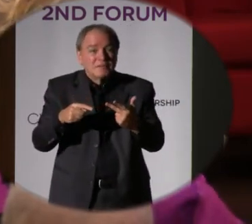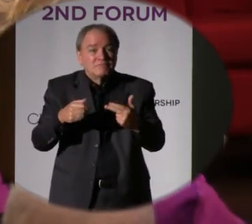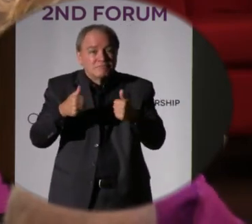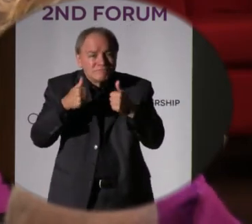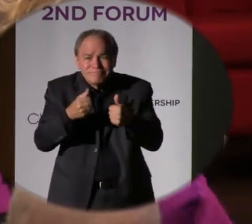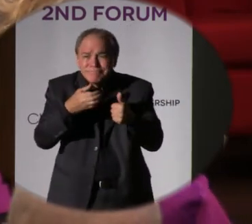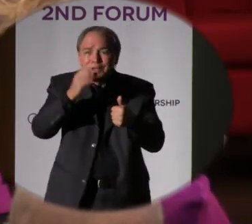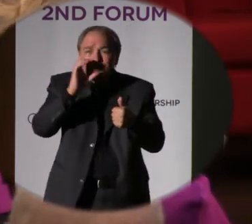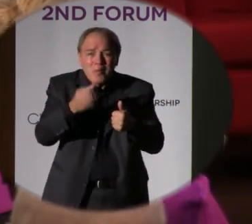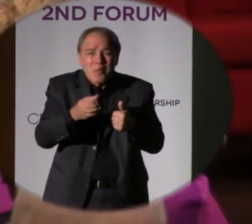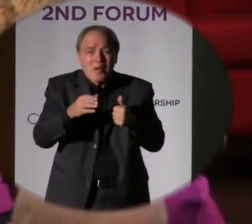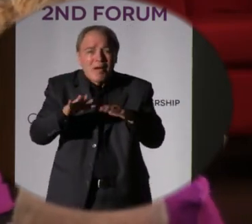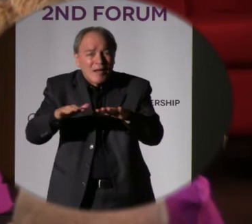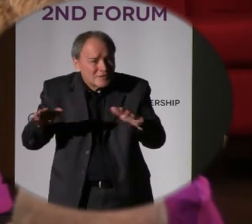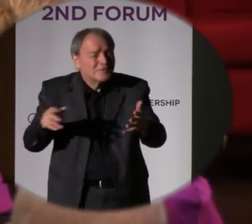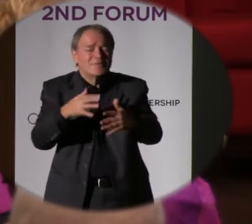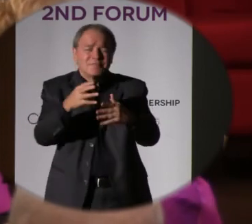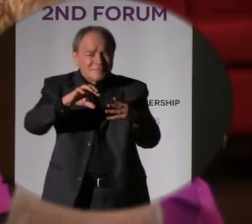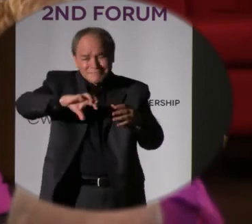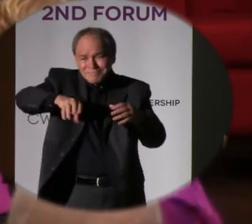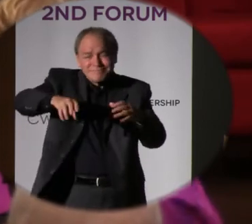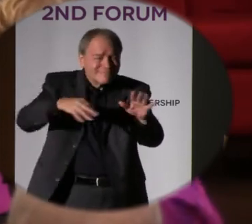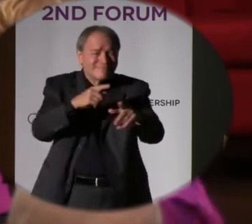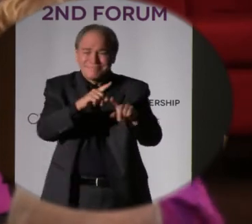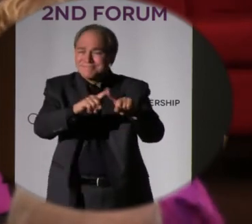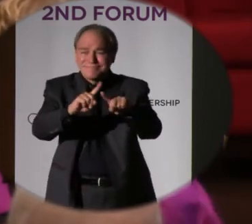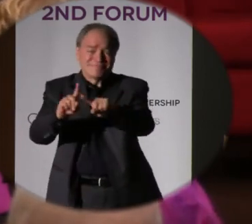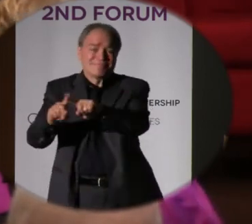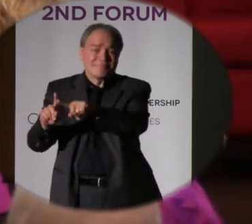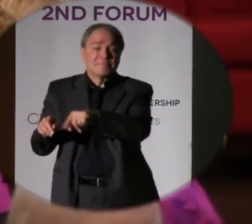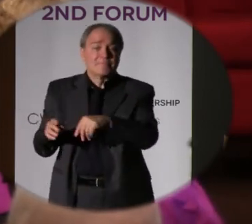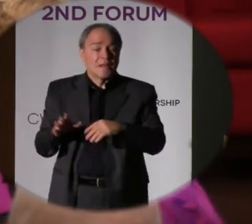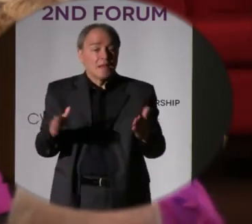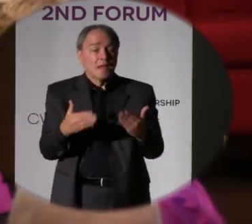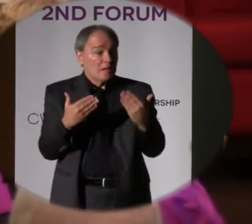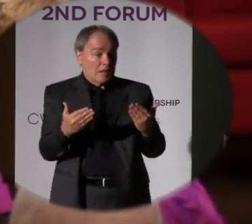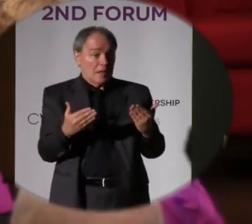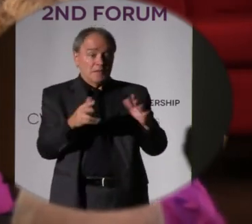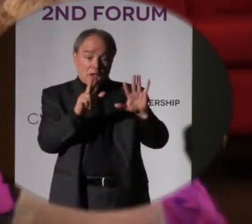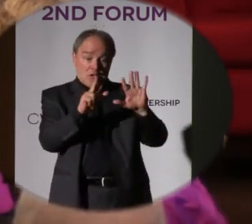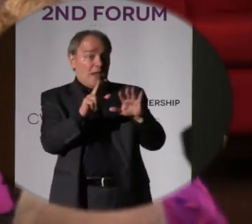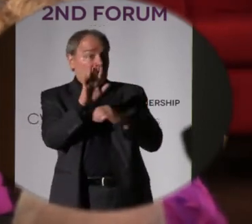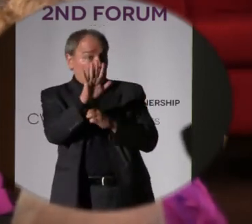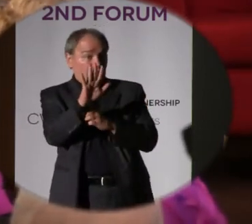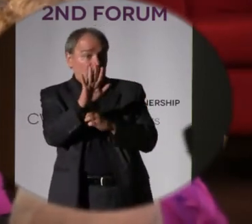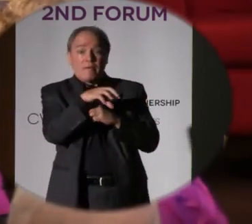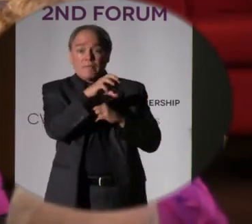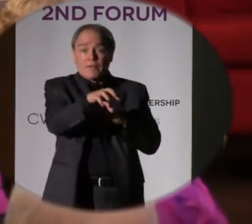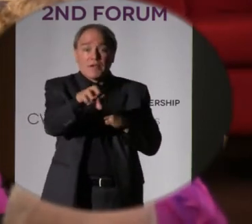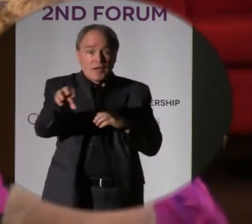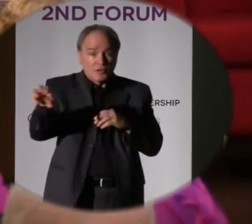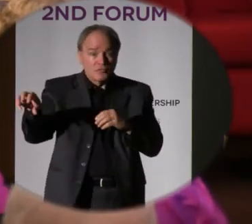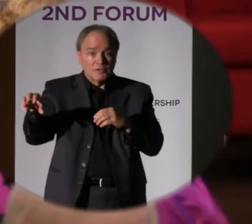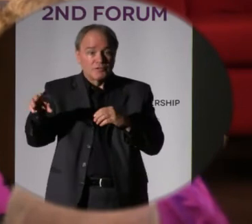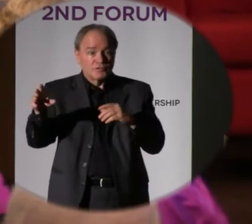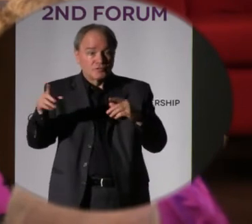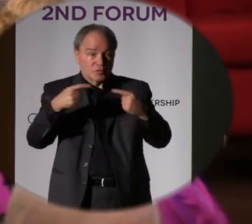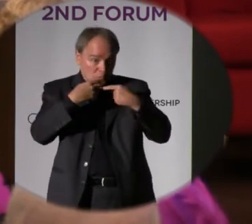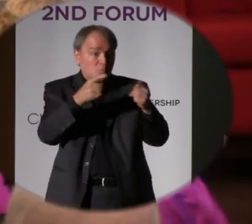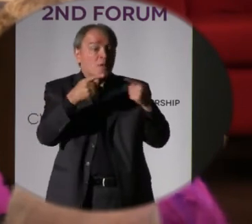do in country level. Right now, we had 85 countries reporting work on children with